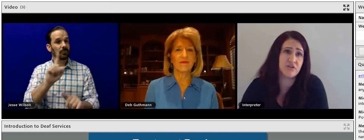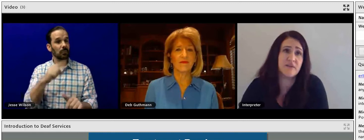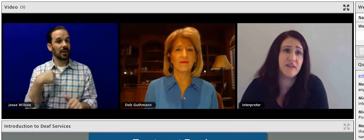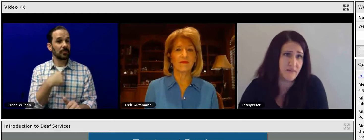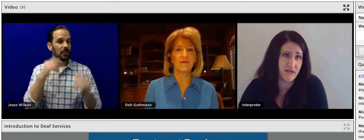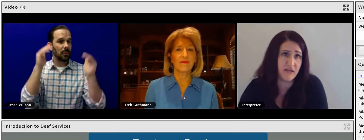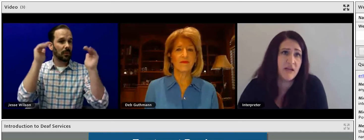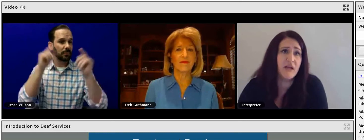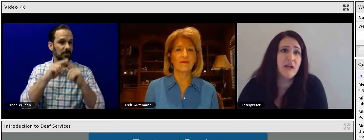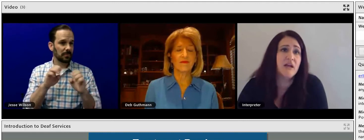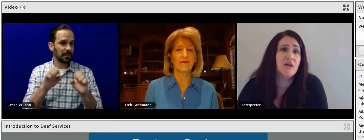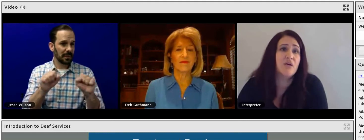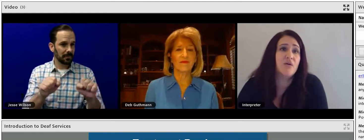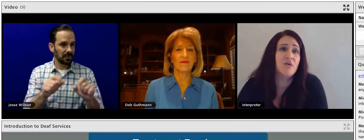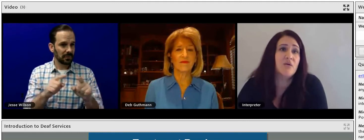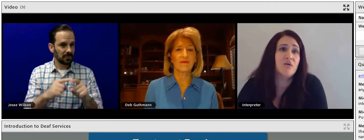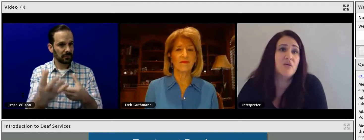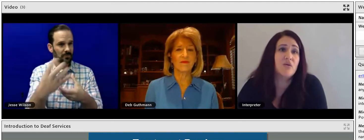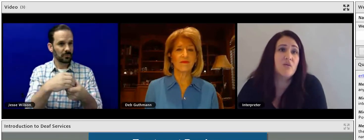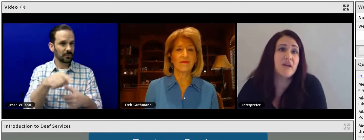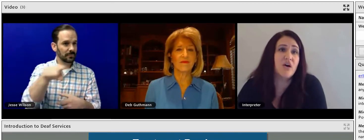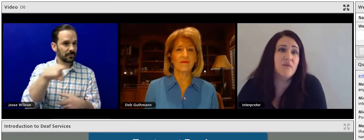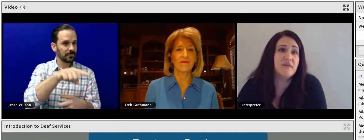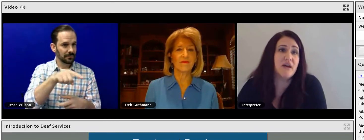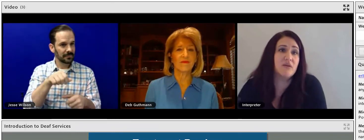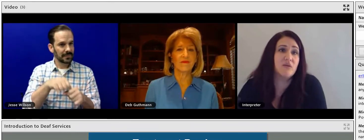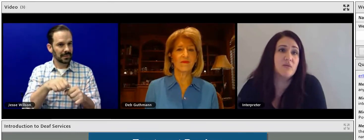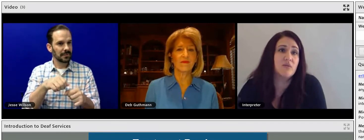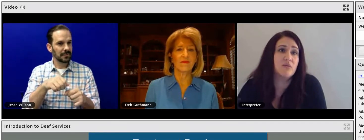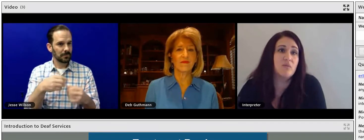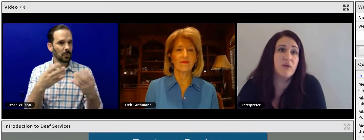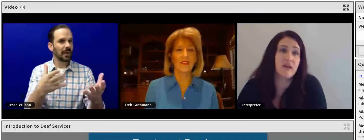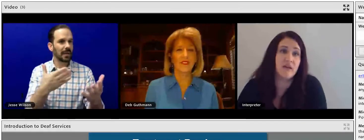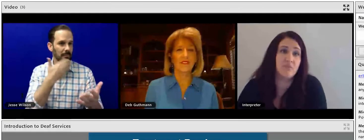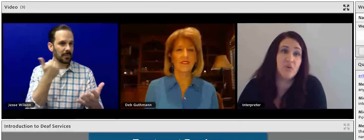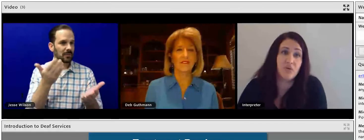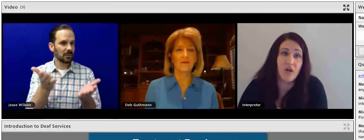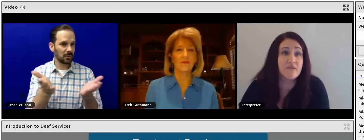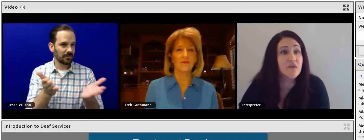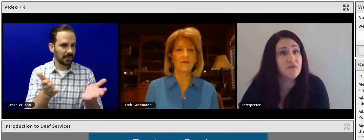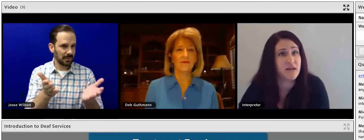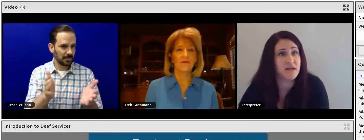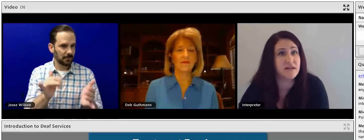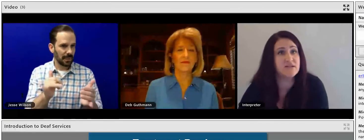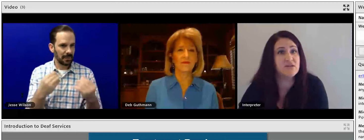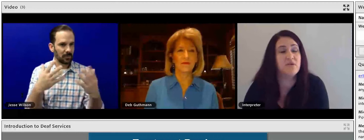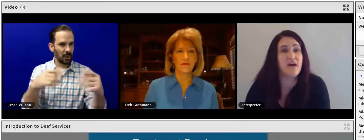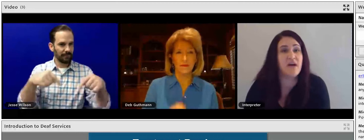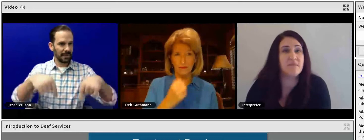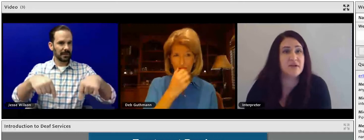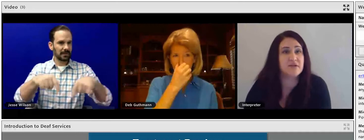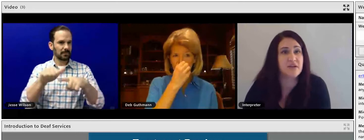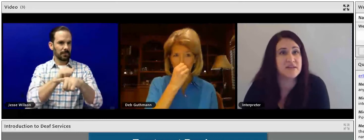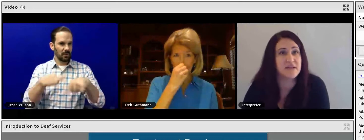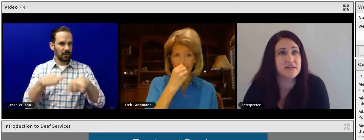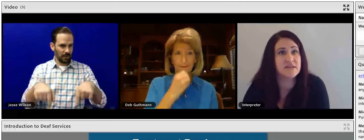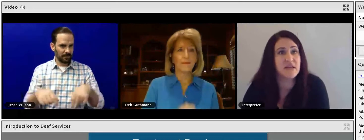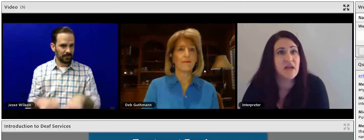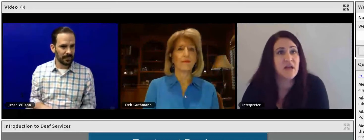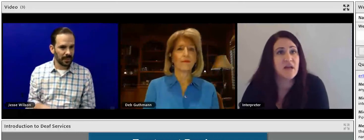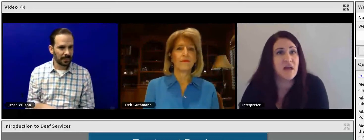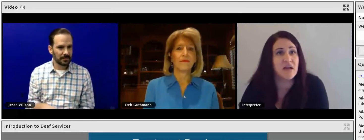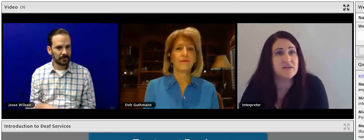is extremely limited. We hope that we can pull all of you in to provide